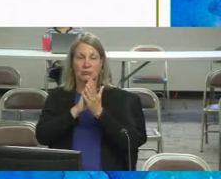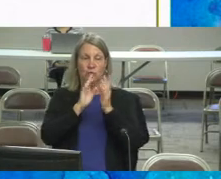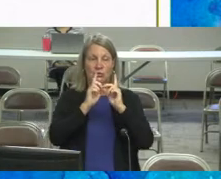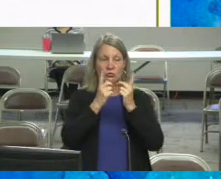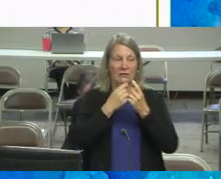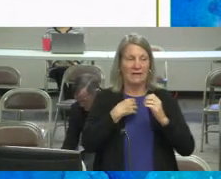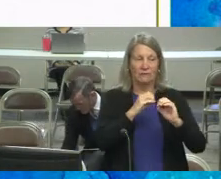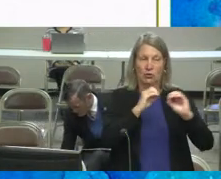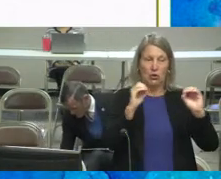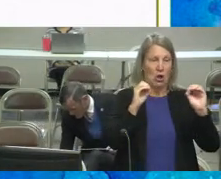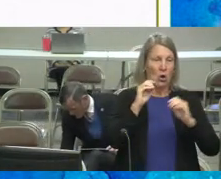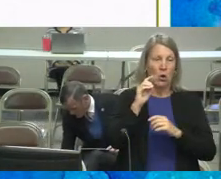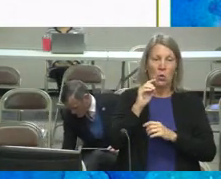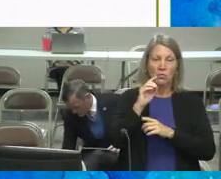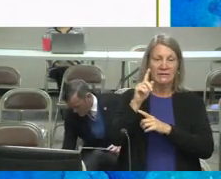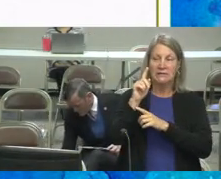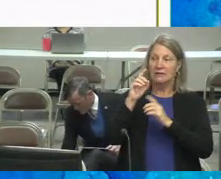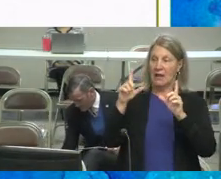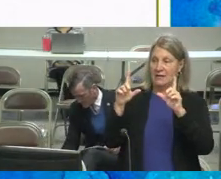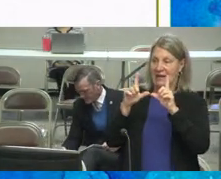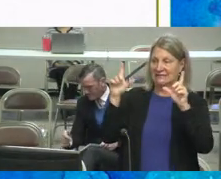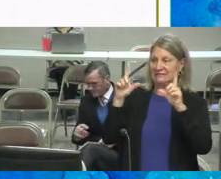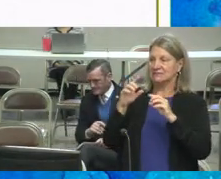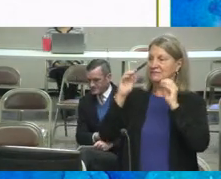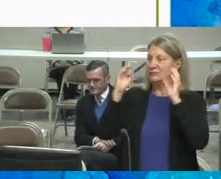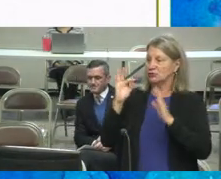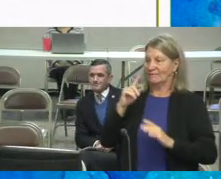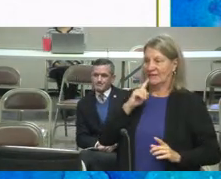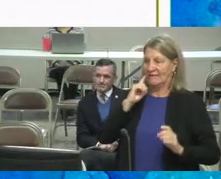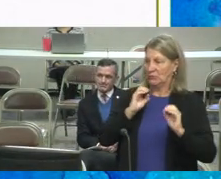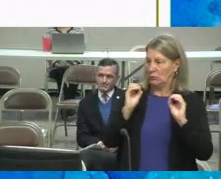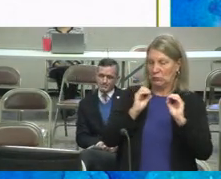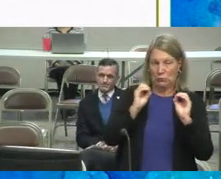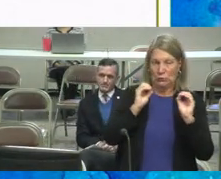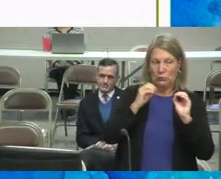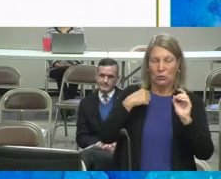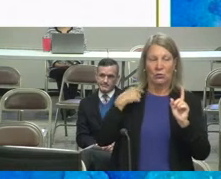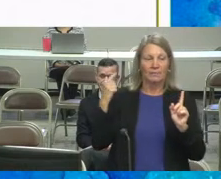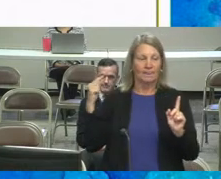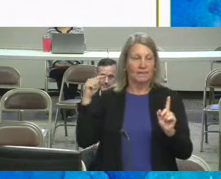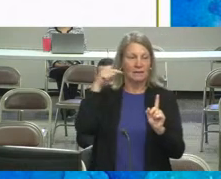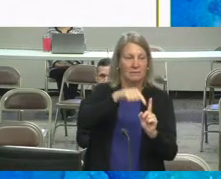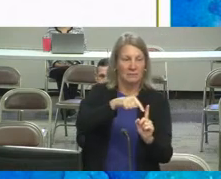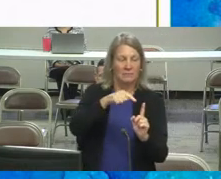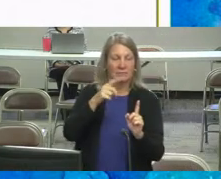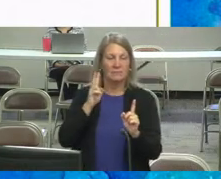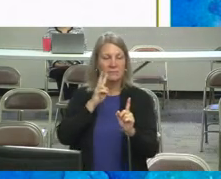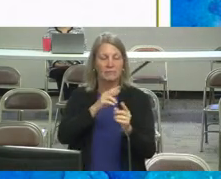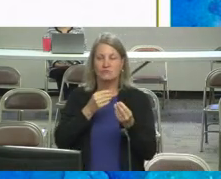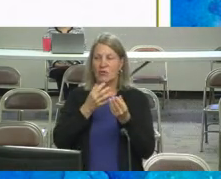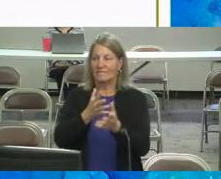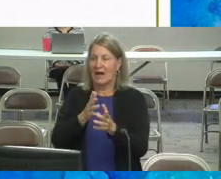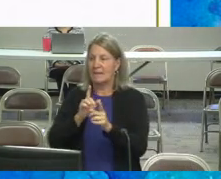throughout the state some school districts don't have any licensed teacher for the Deaf